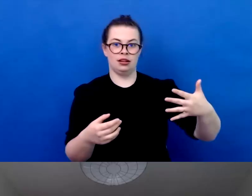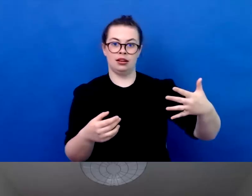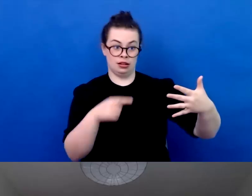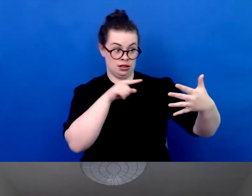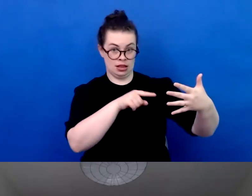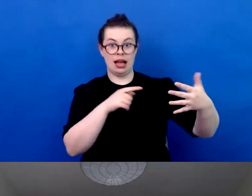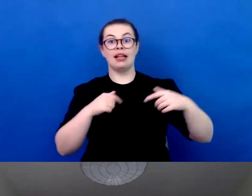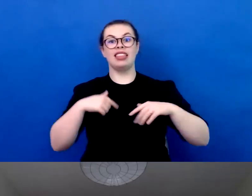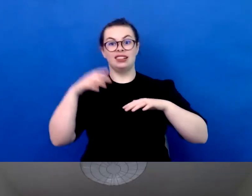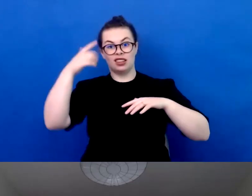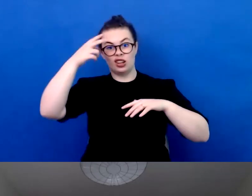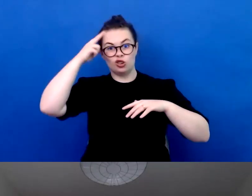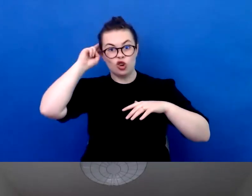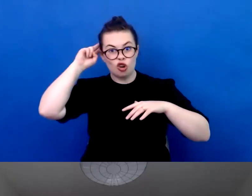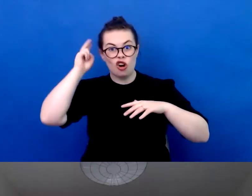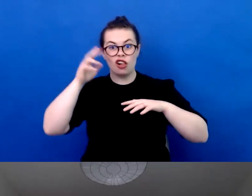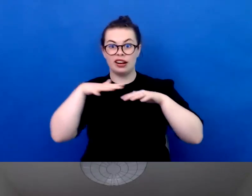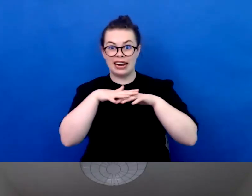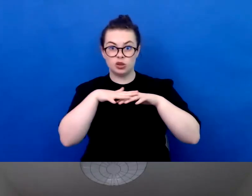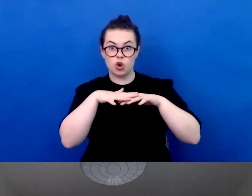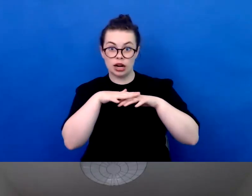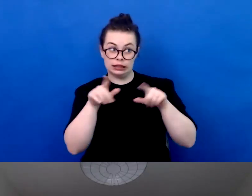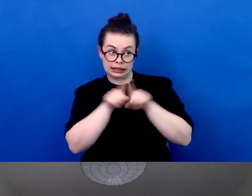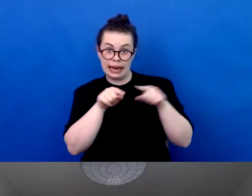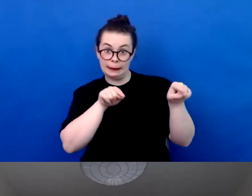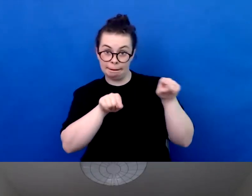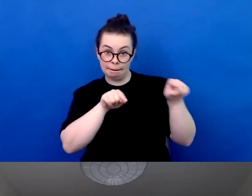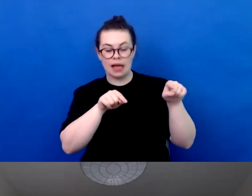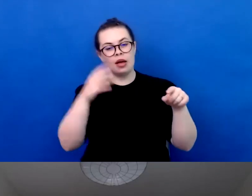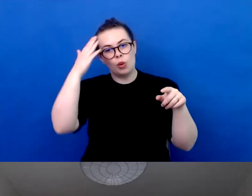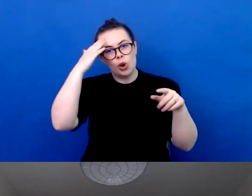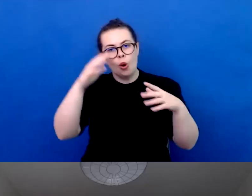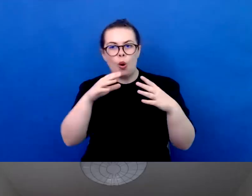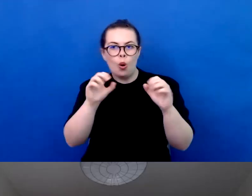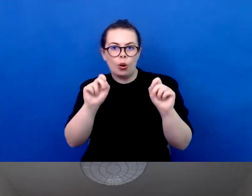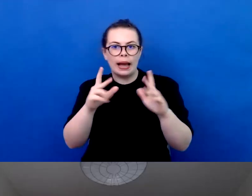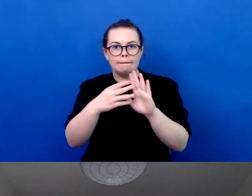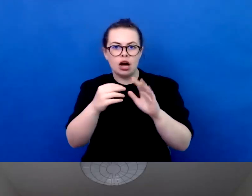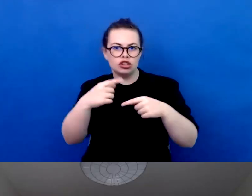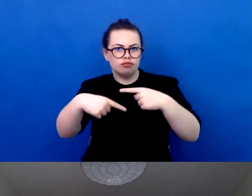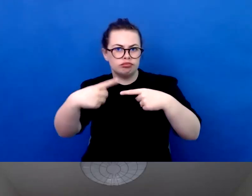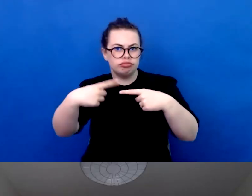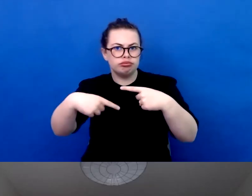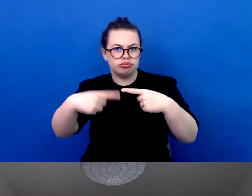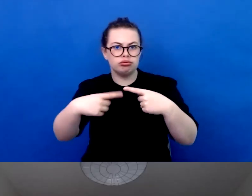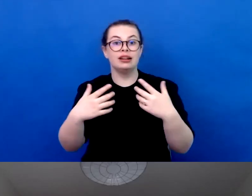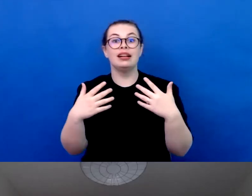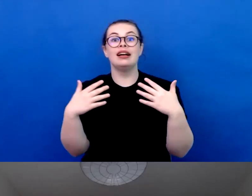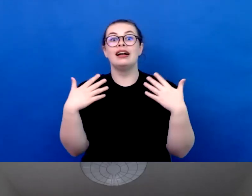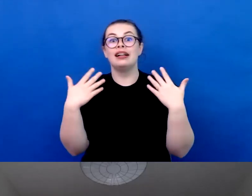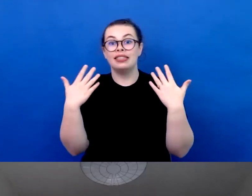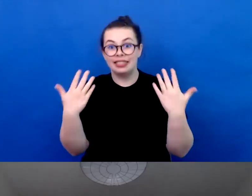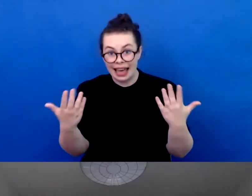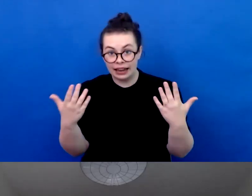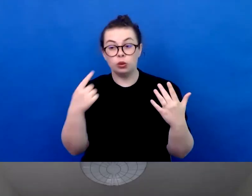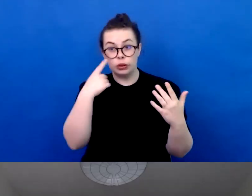actually contains to build models. And then we need to start replacing the algorithms